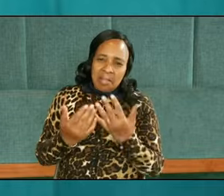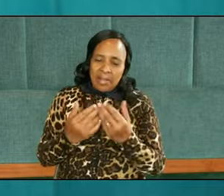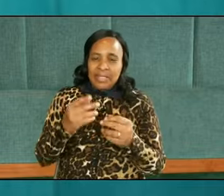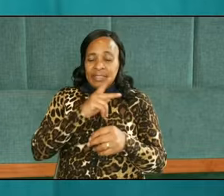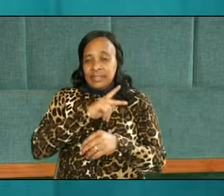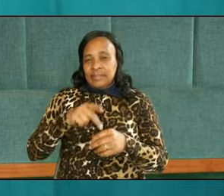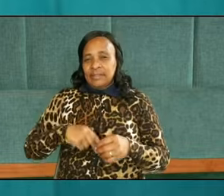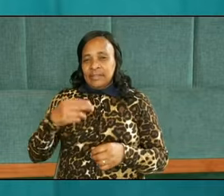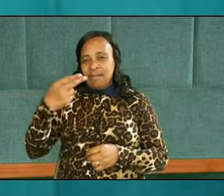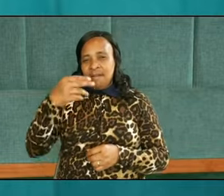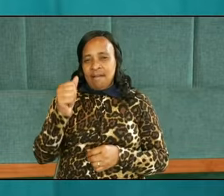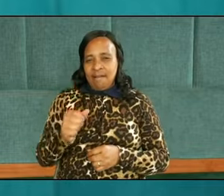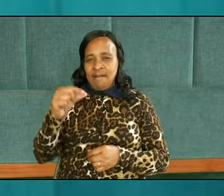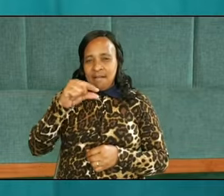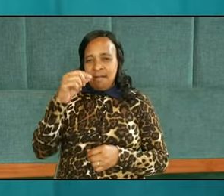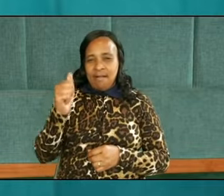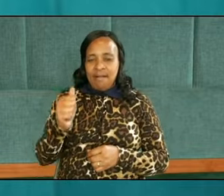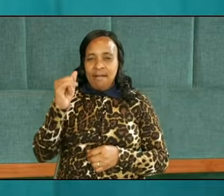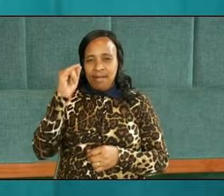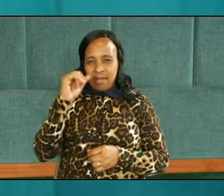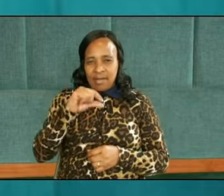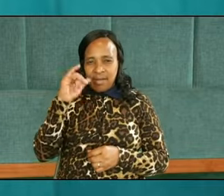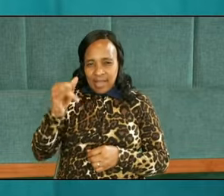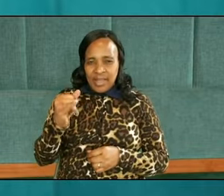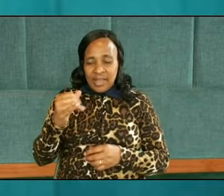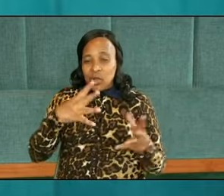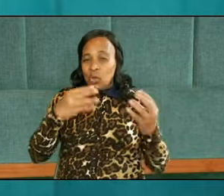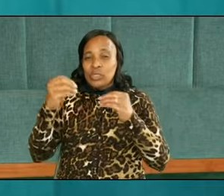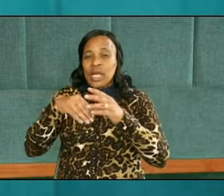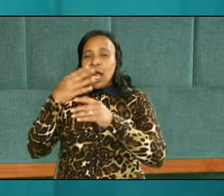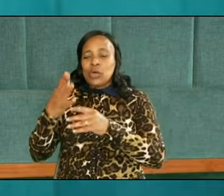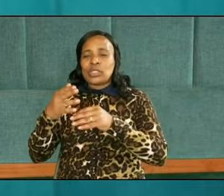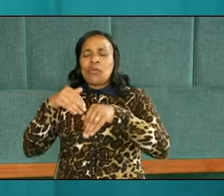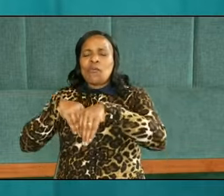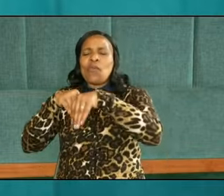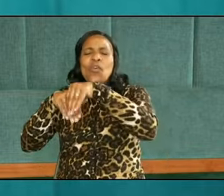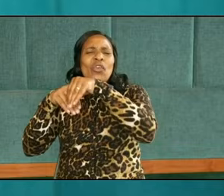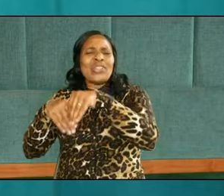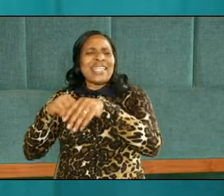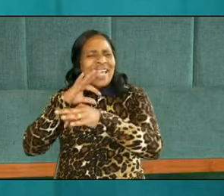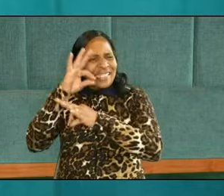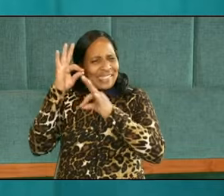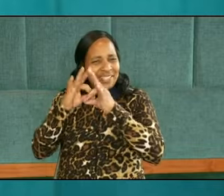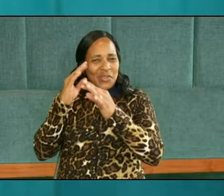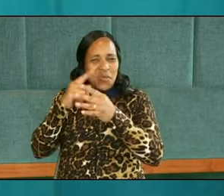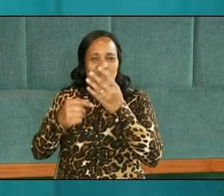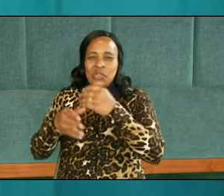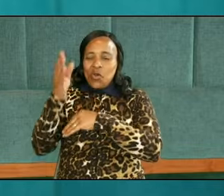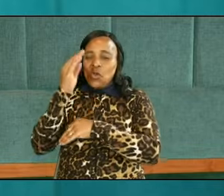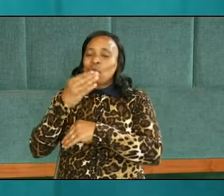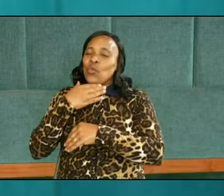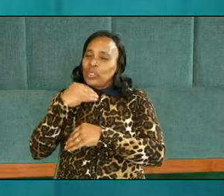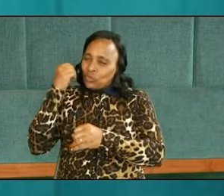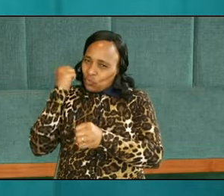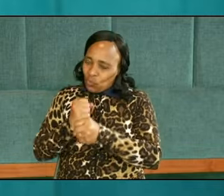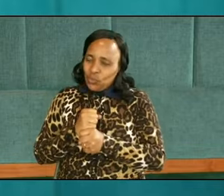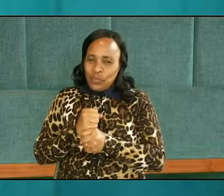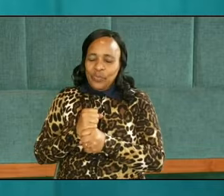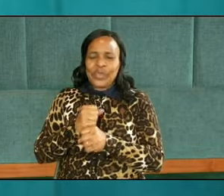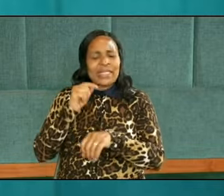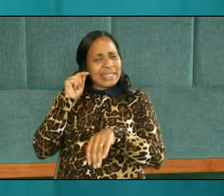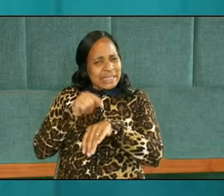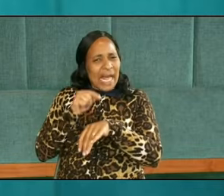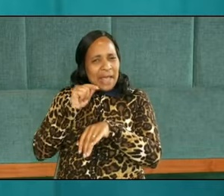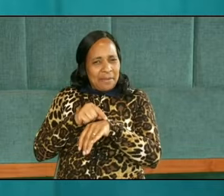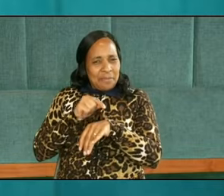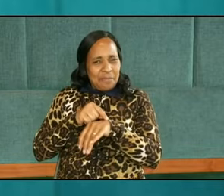Agag. The guy is quite obedient at this point. So he goes out and he follows exactly what God wants him to do. And at that time,